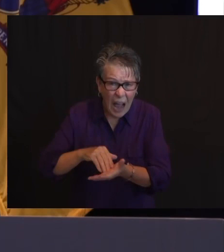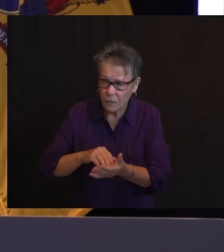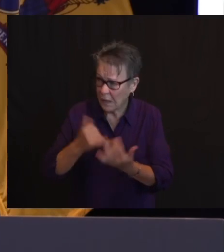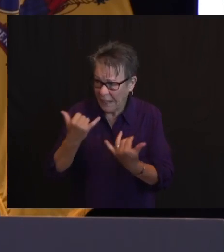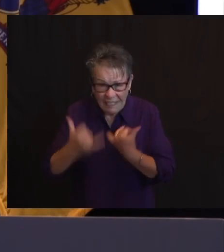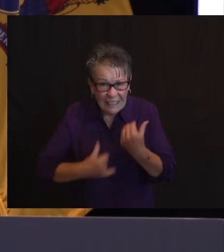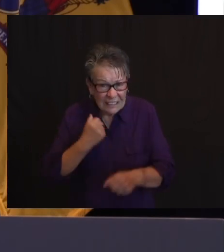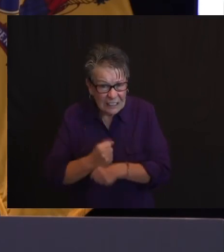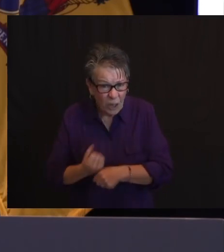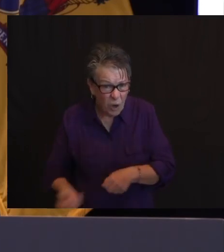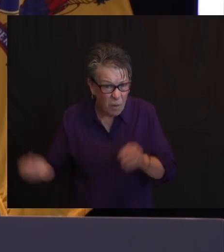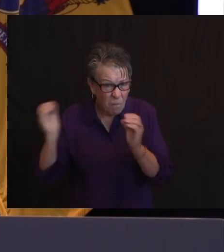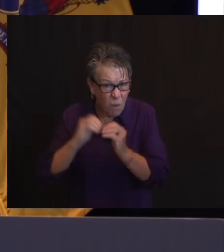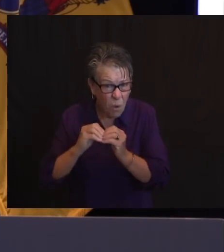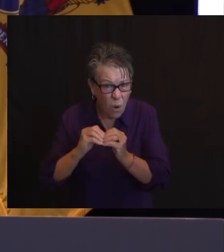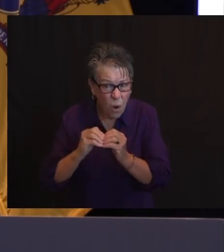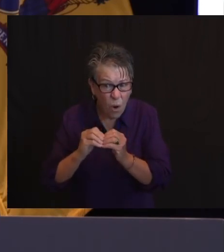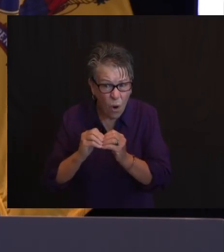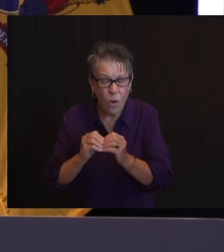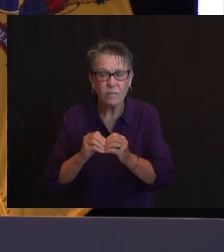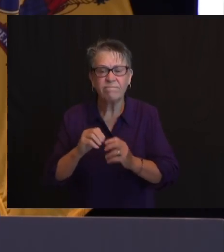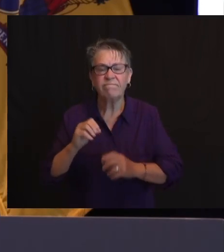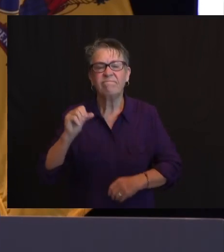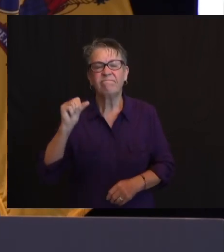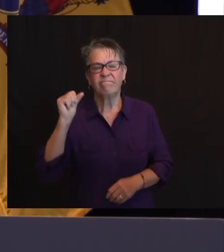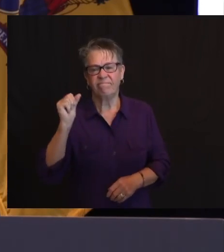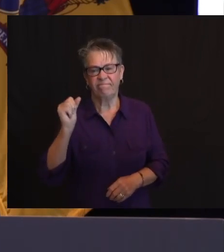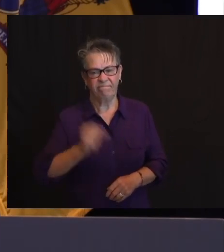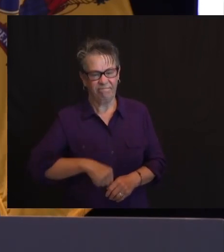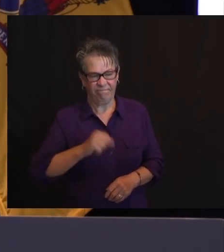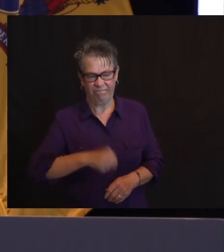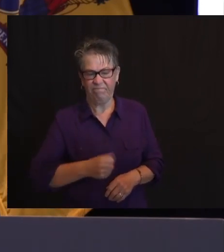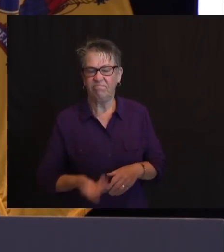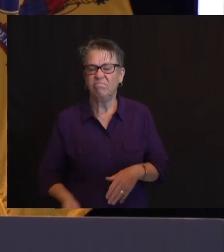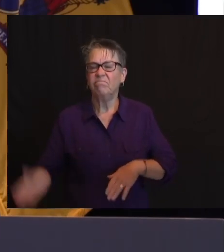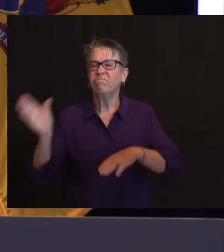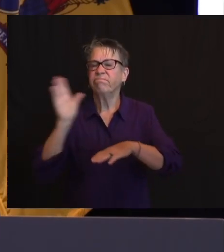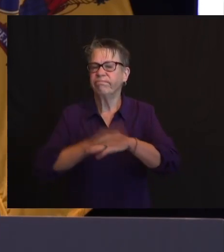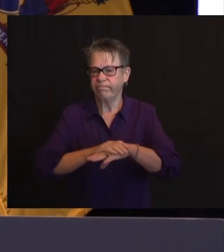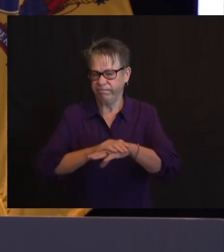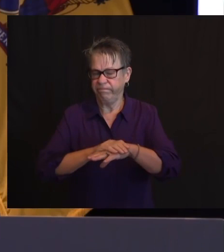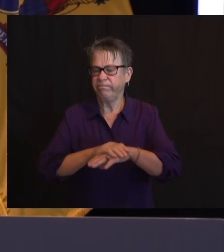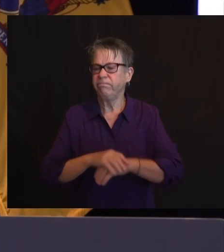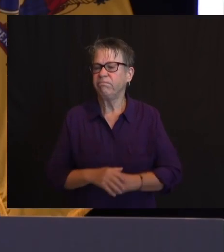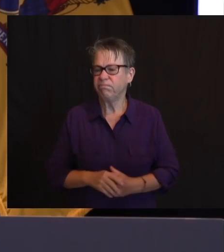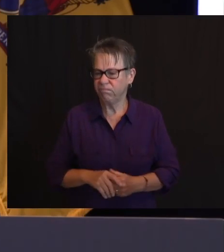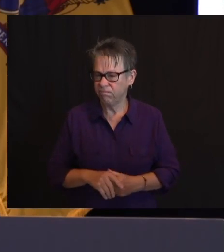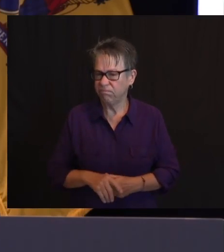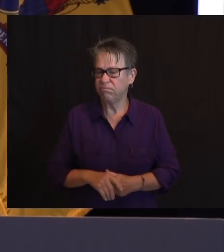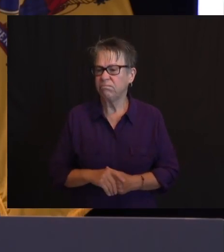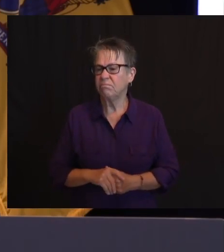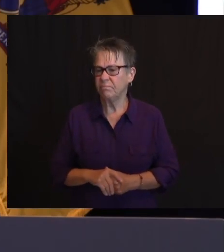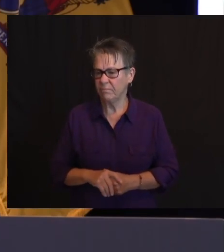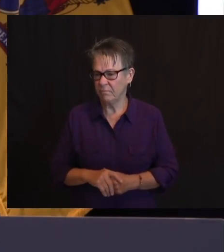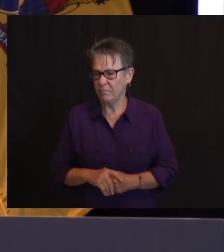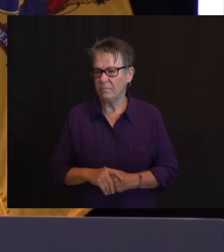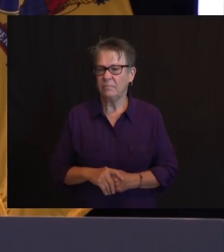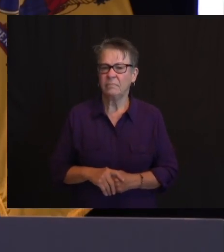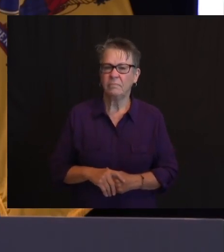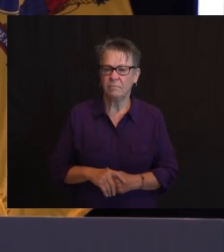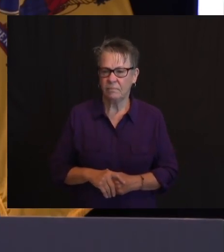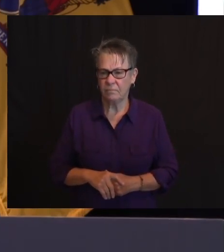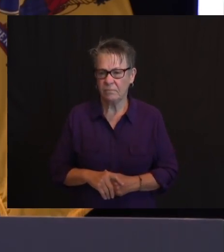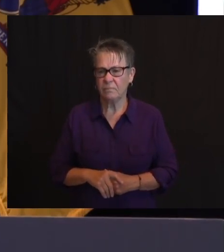what you're tracking of sources of this with younger folks. Judy, I don't want to put words in your mouth, but we had